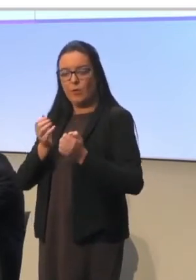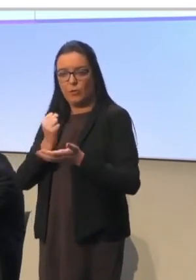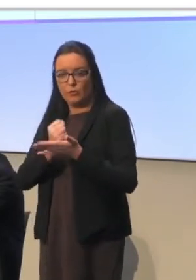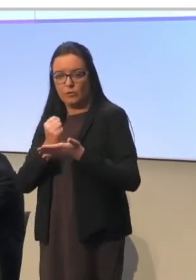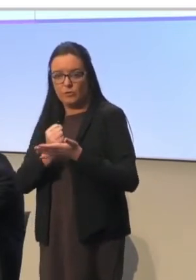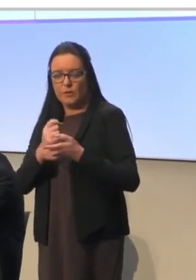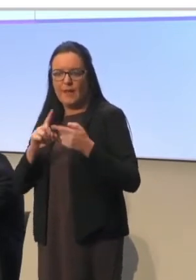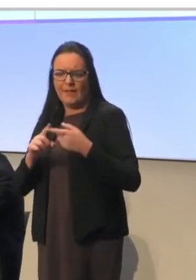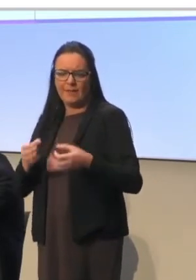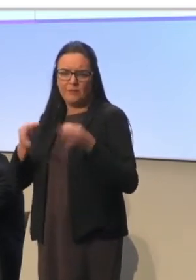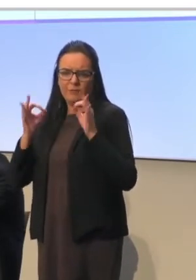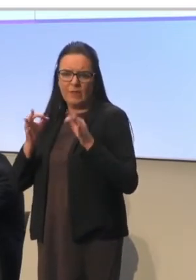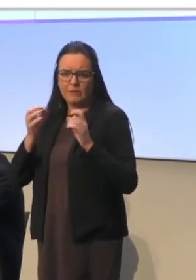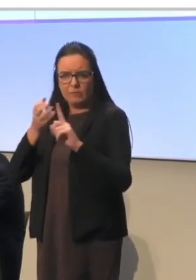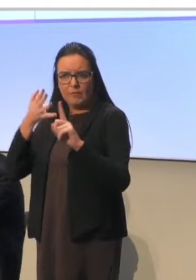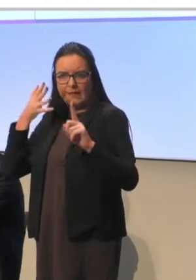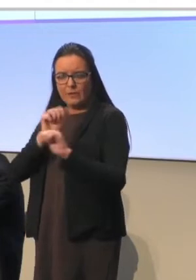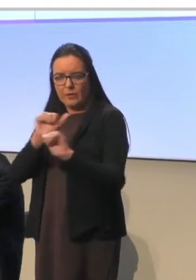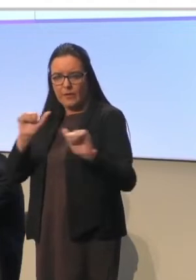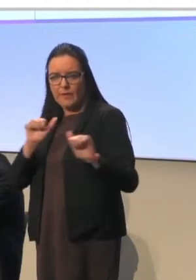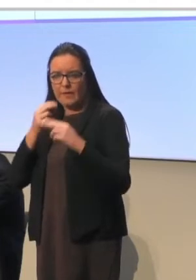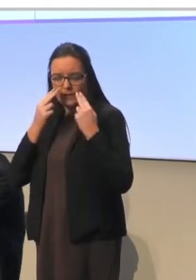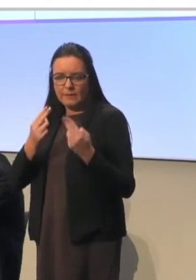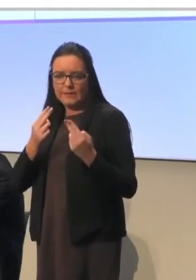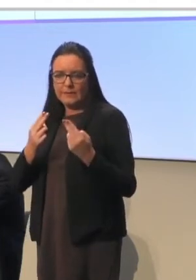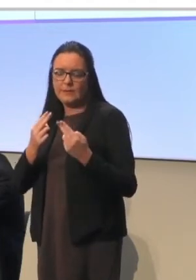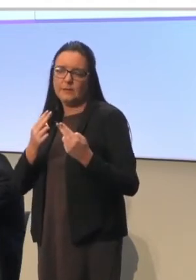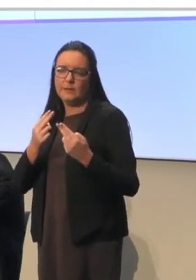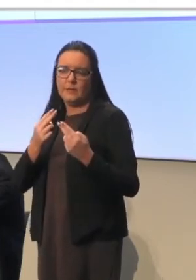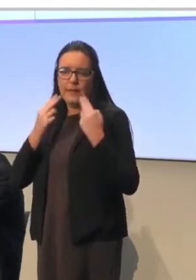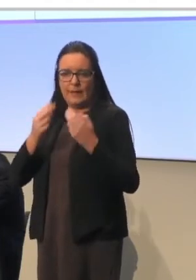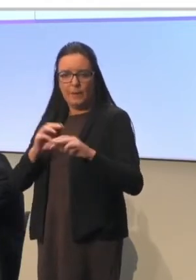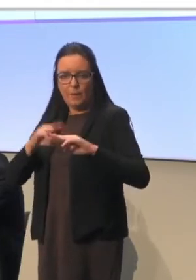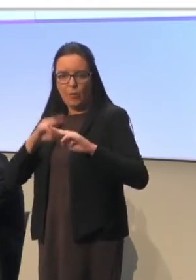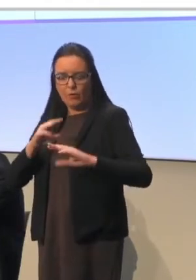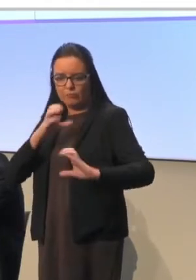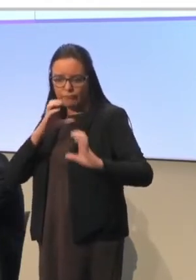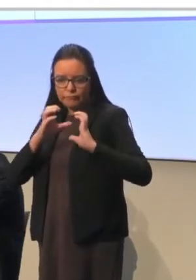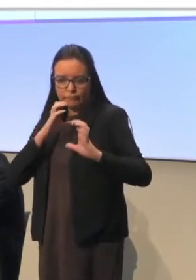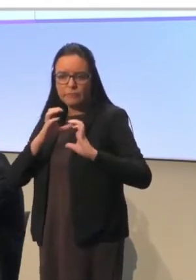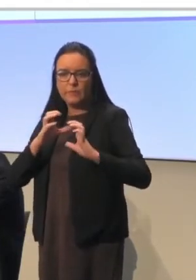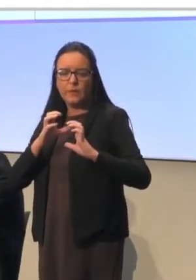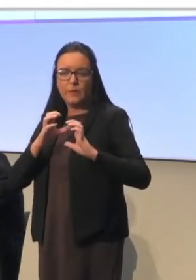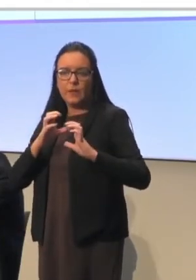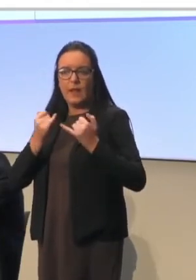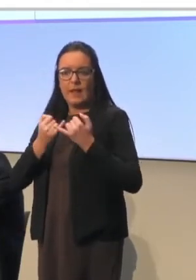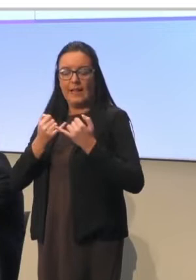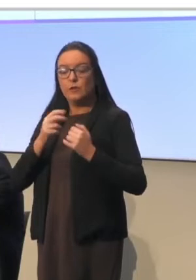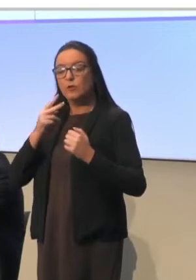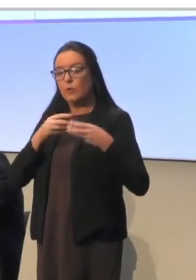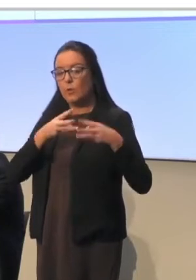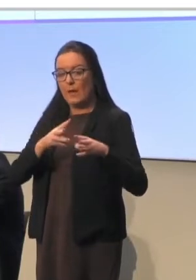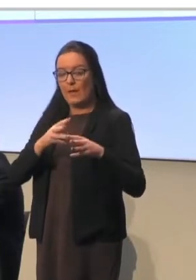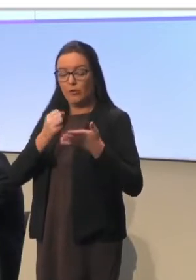greater recognition of their needs, that there would be more communication, especially that communication would be a two-way street between the school